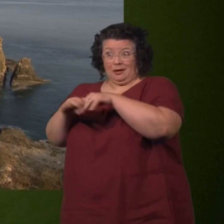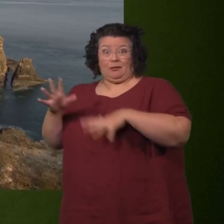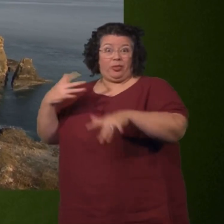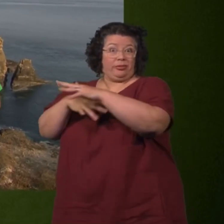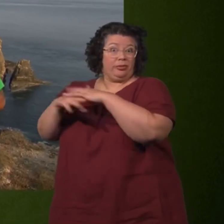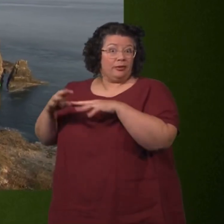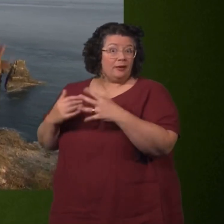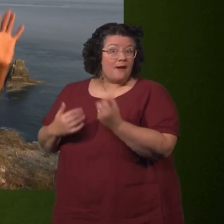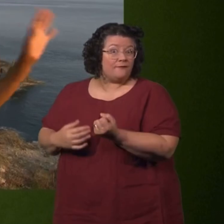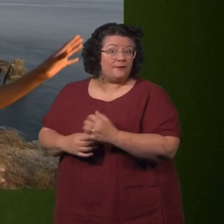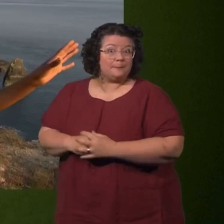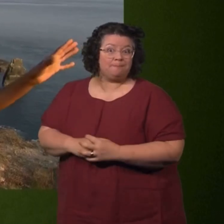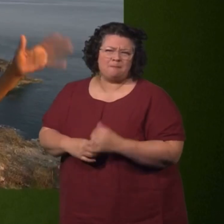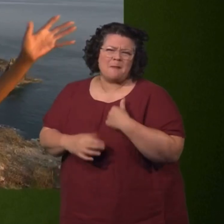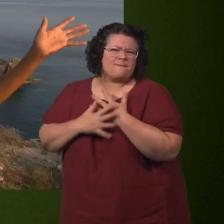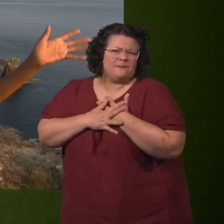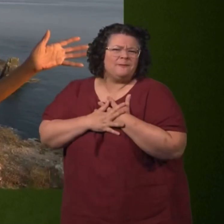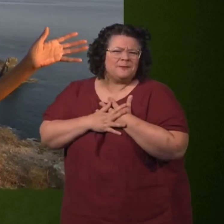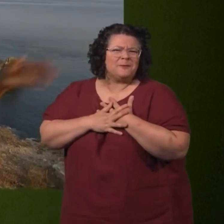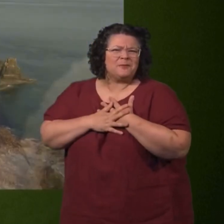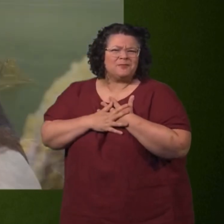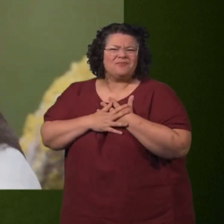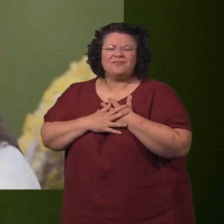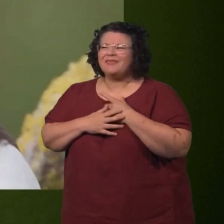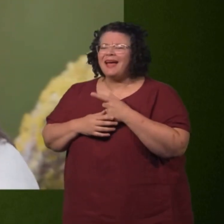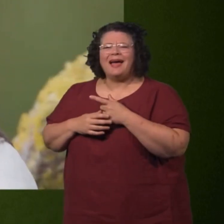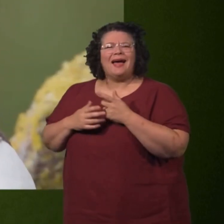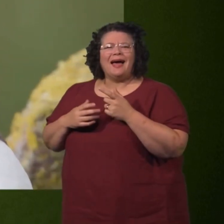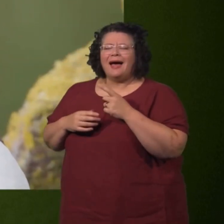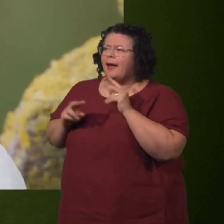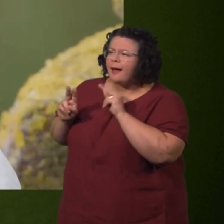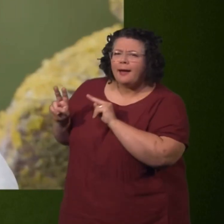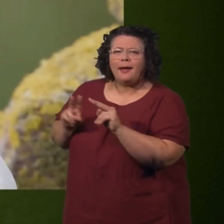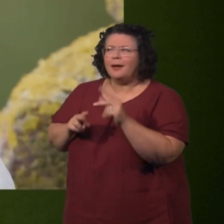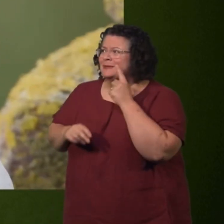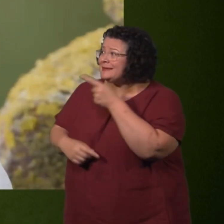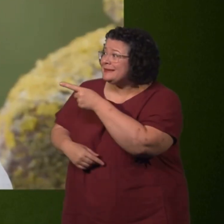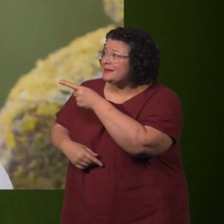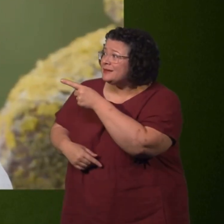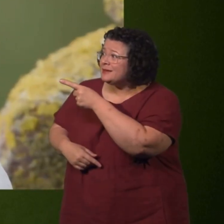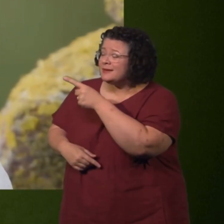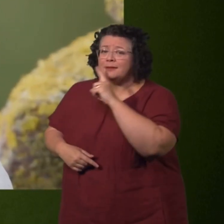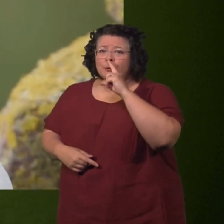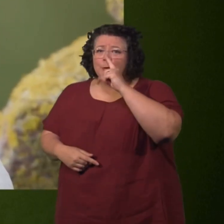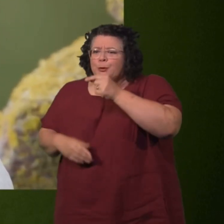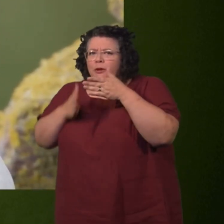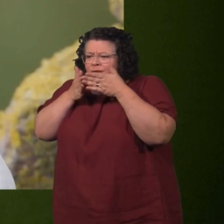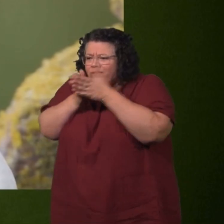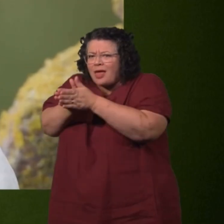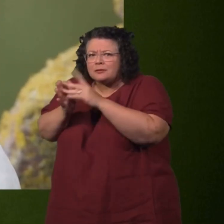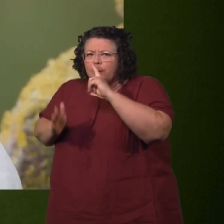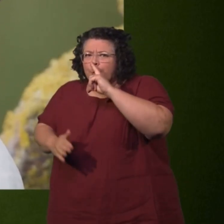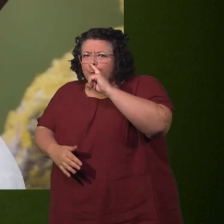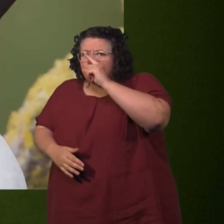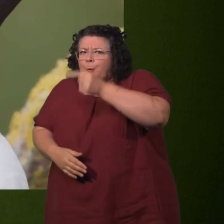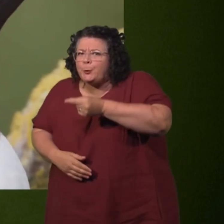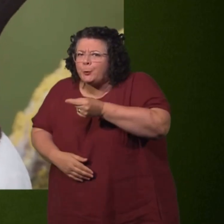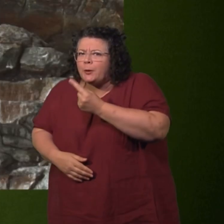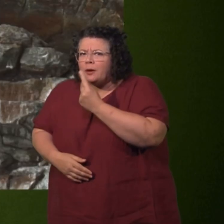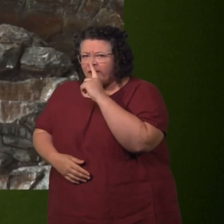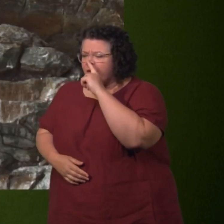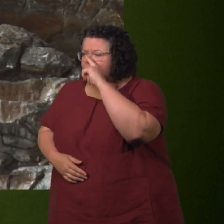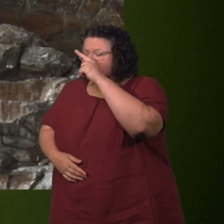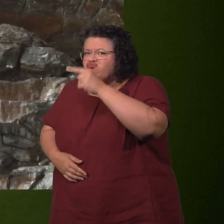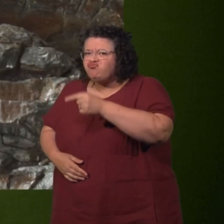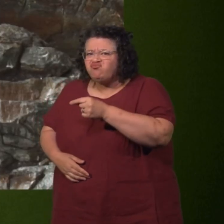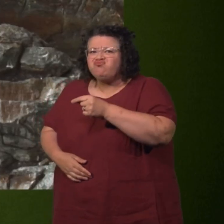get a little bit lost between the puffins with all their flair and the guillemots with all their numbers, but they really are deserving of a closer look.